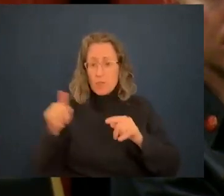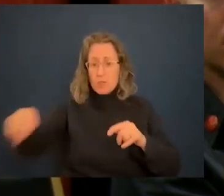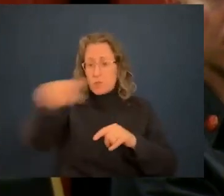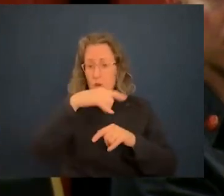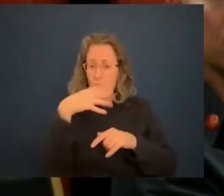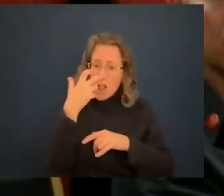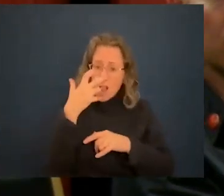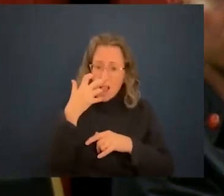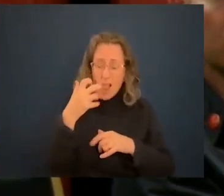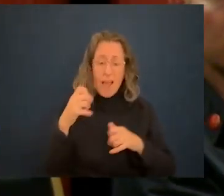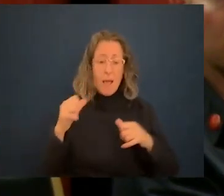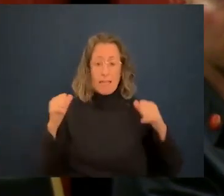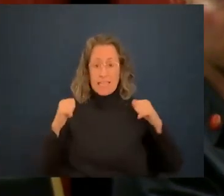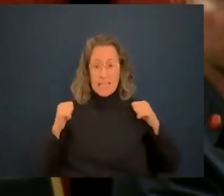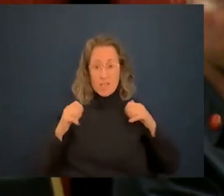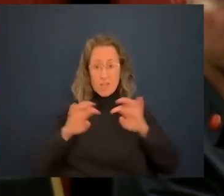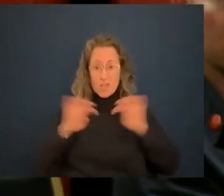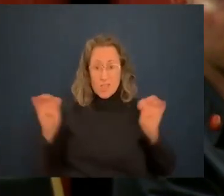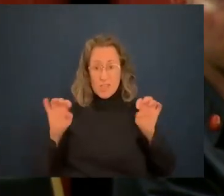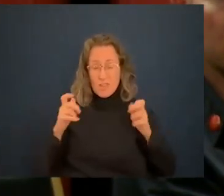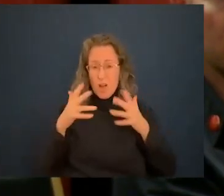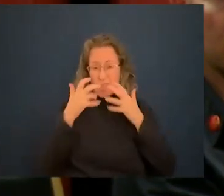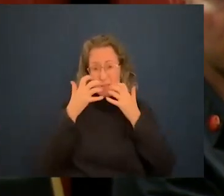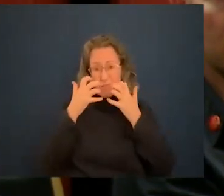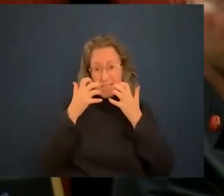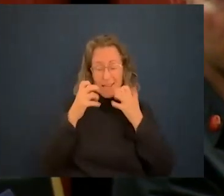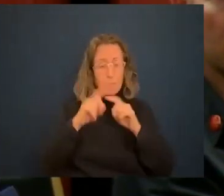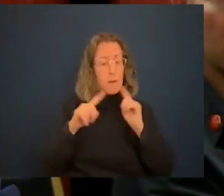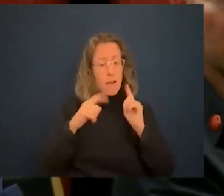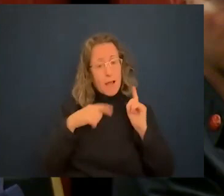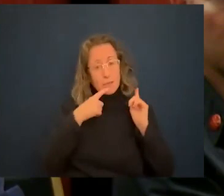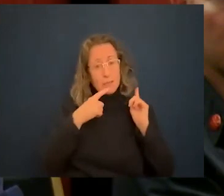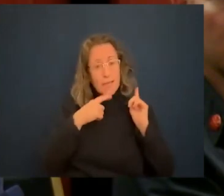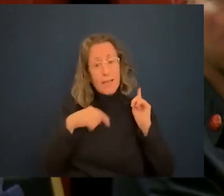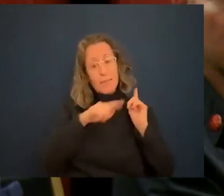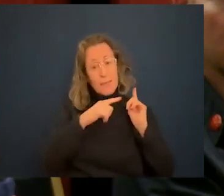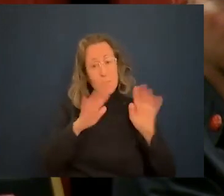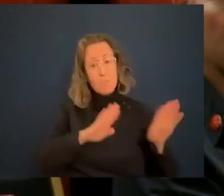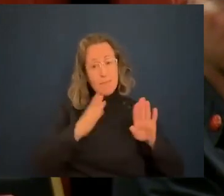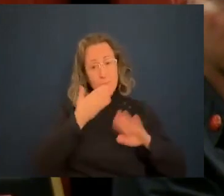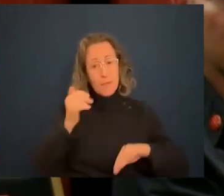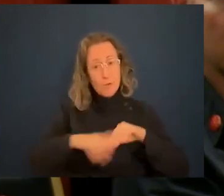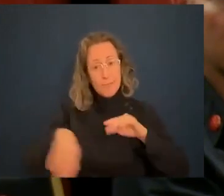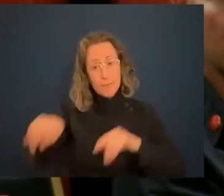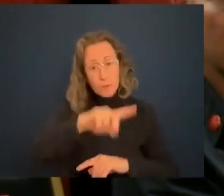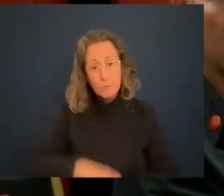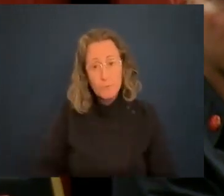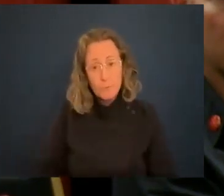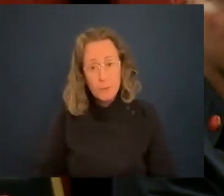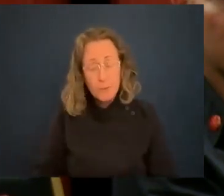I'm hearing everybody is irritated back here although I have to say that they're more well behaved and